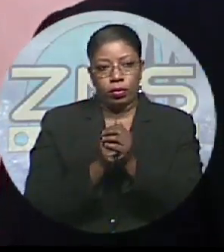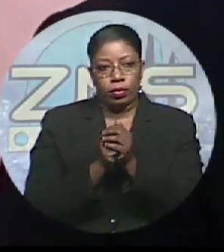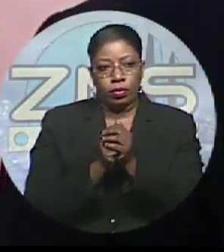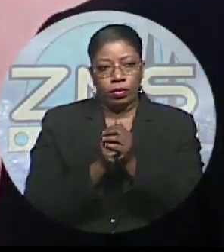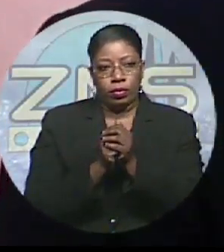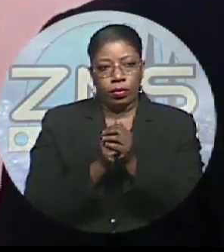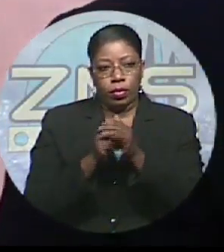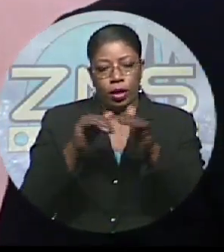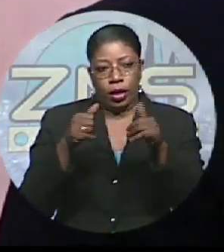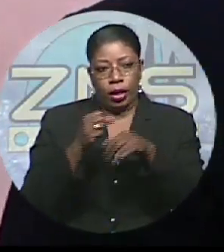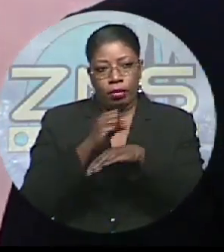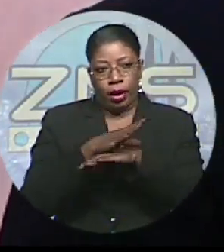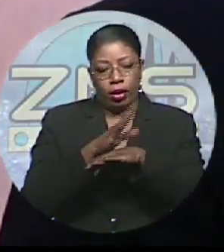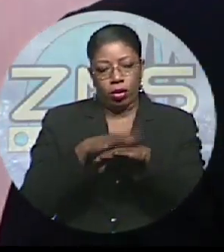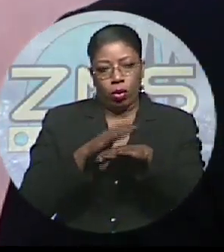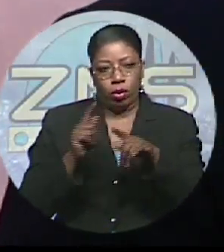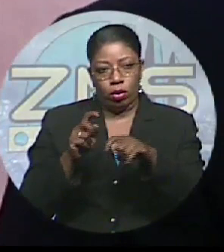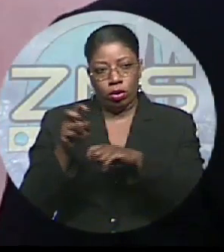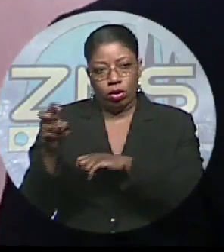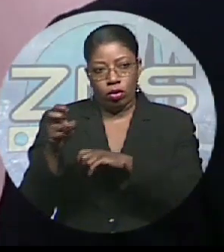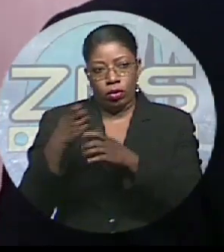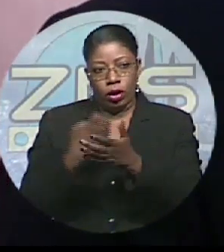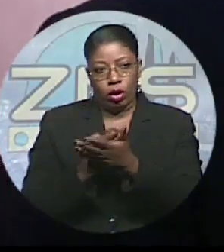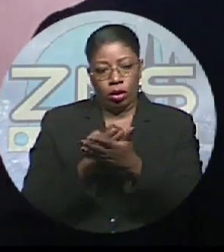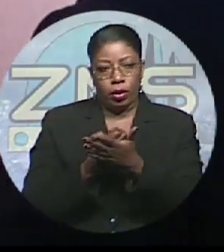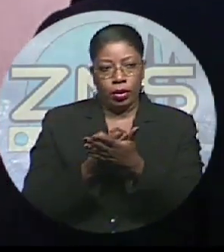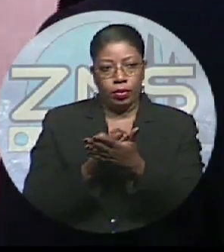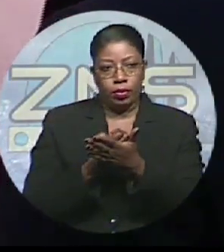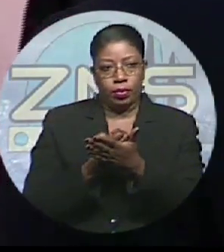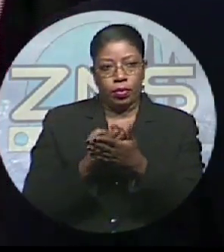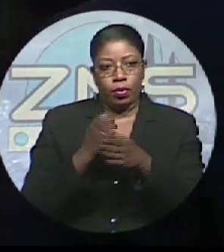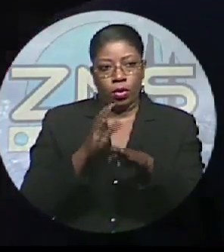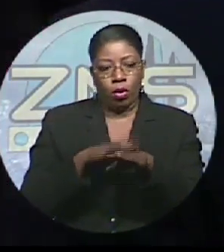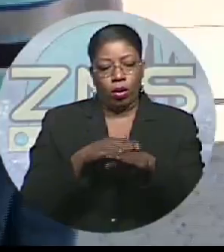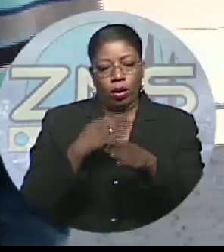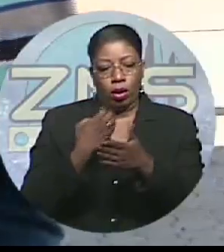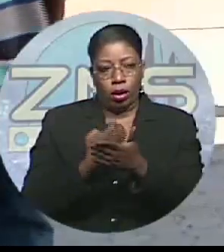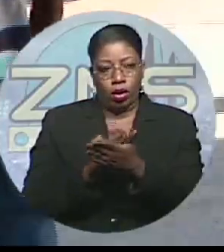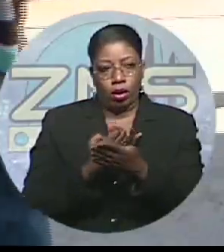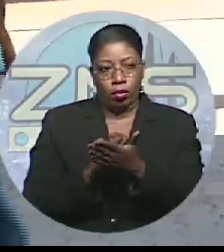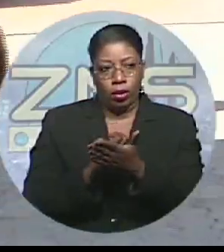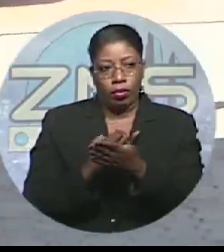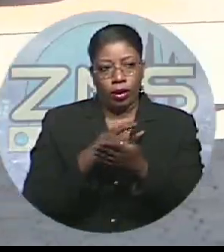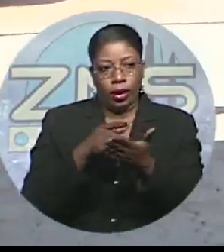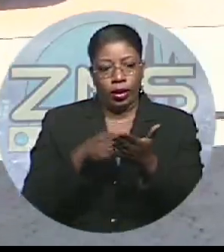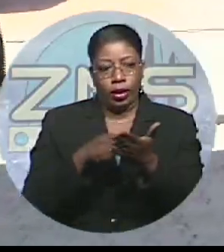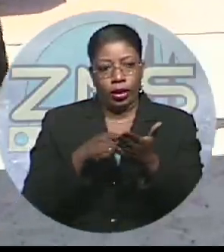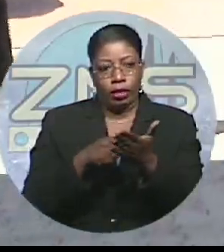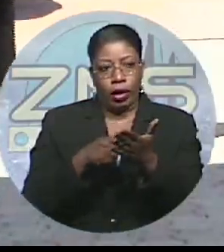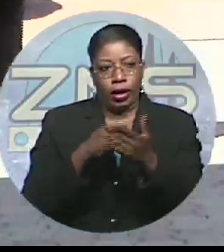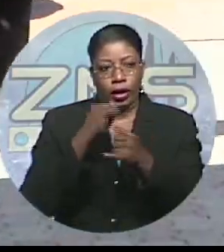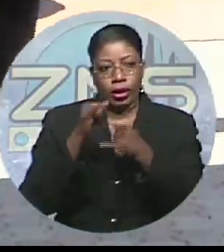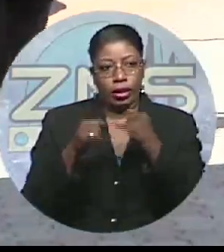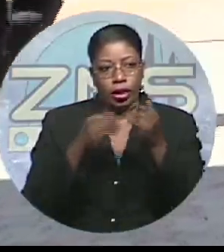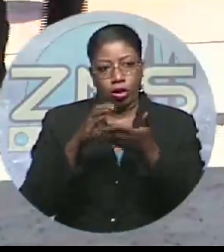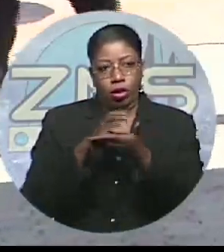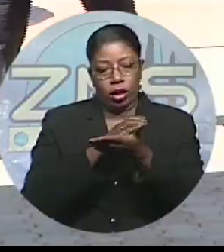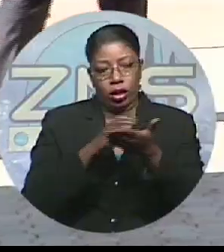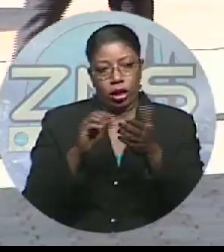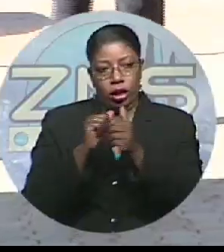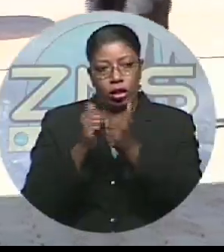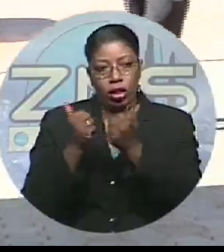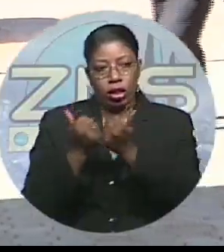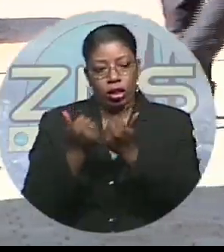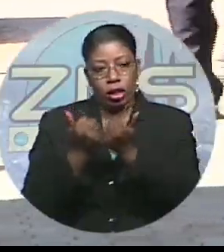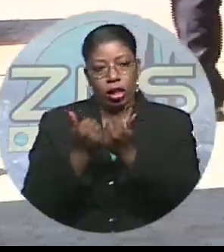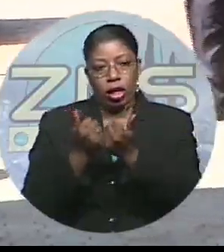And the impact on the tourism economy and on our economy as a whole. And this position by international credit rating agencies